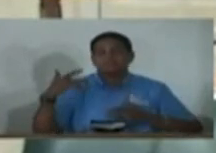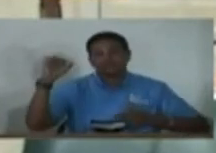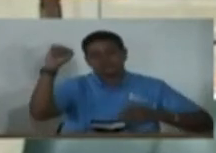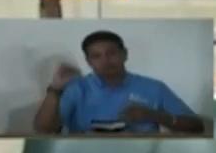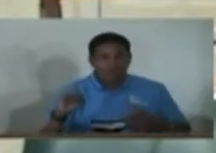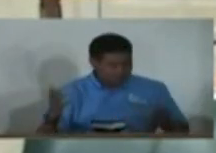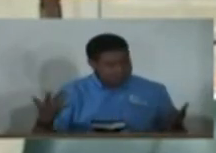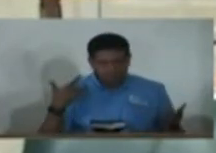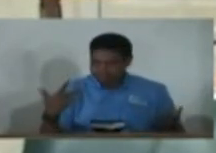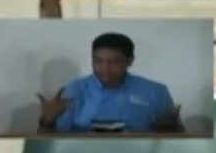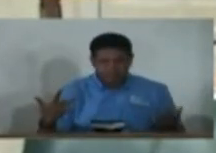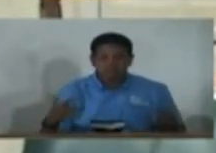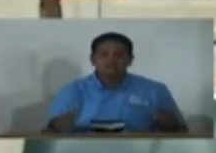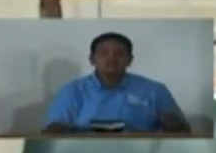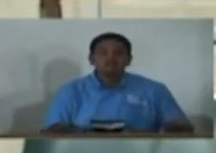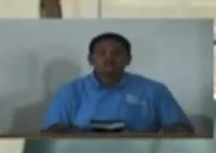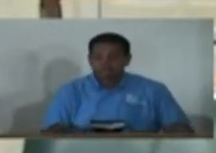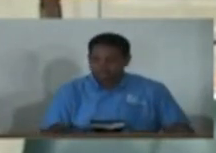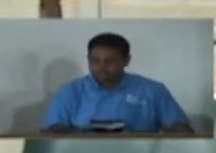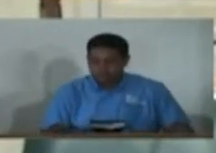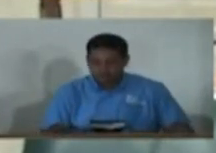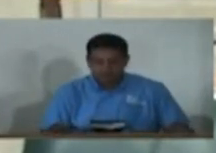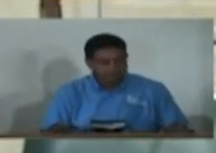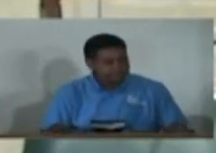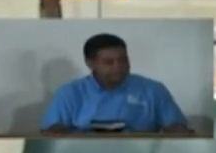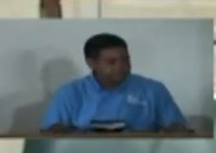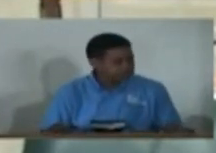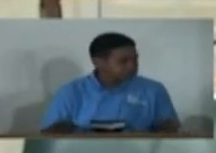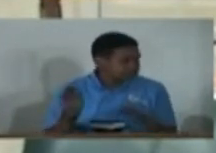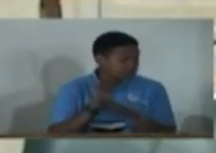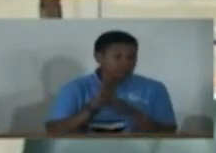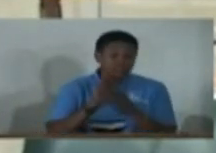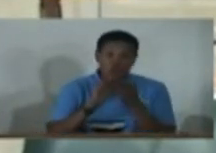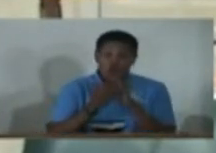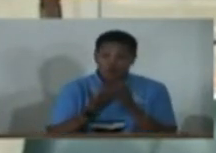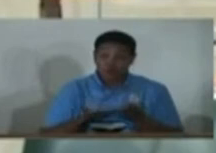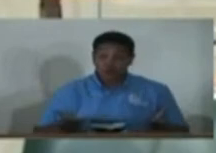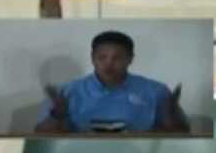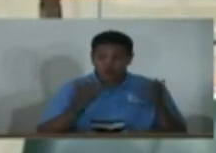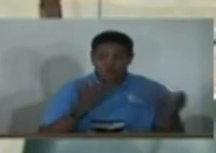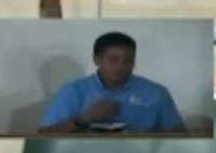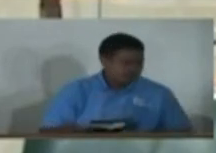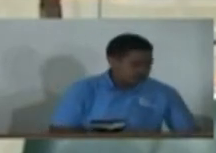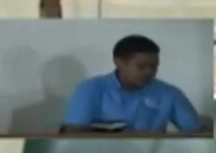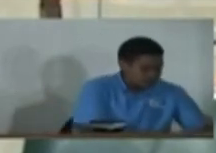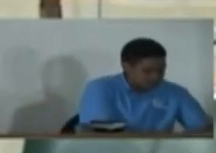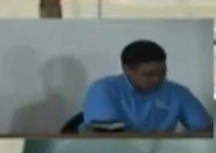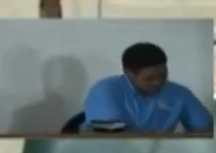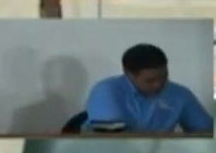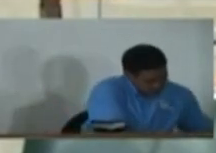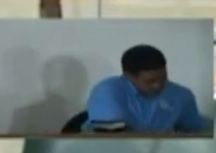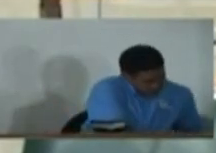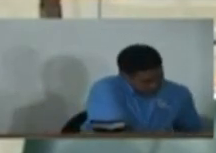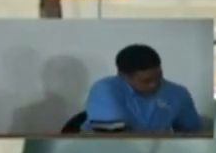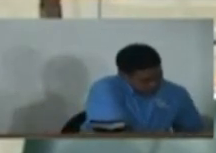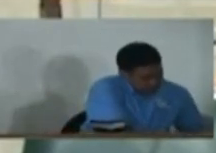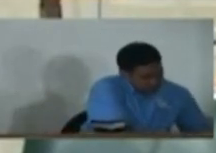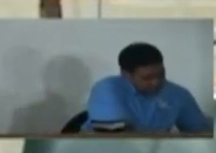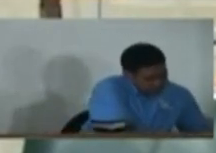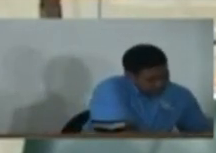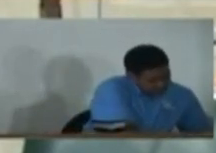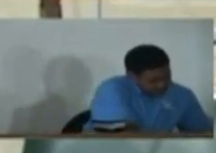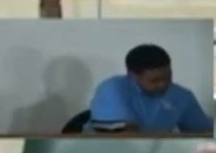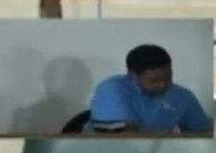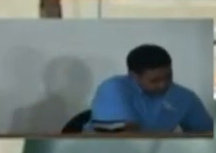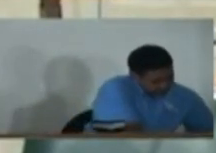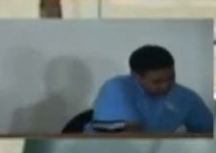Madam Speaker, the business community, but more than the business community,